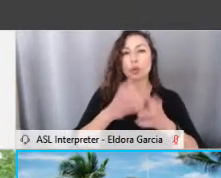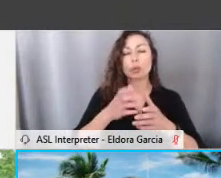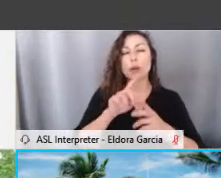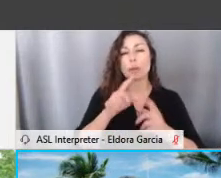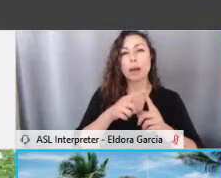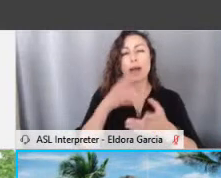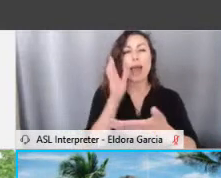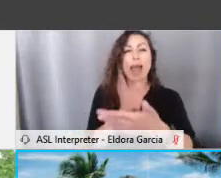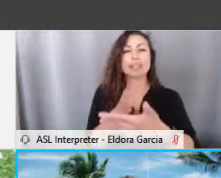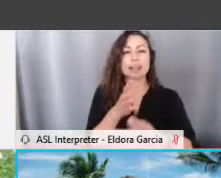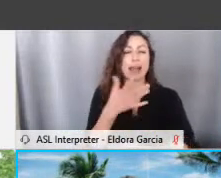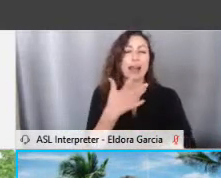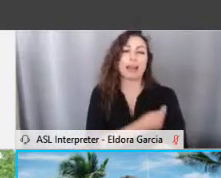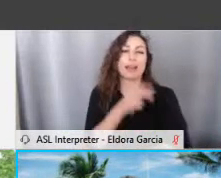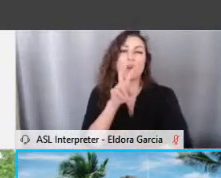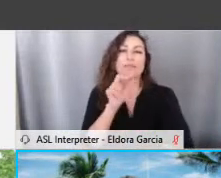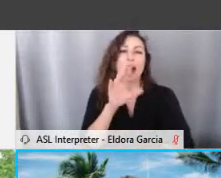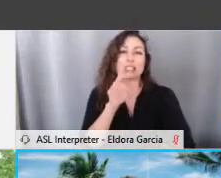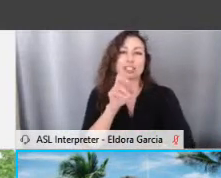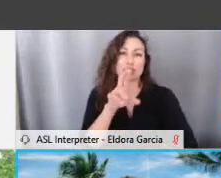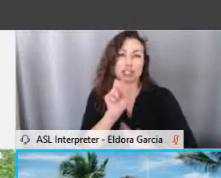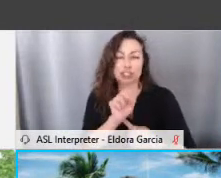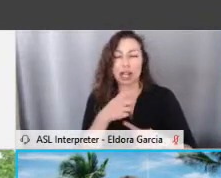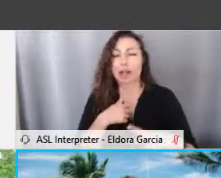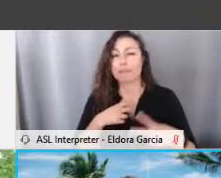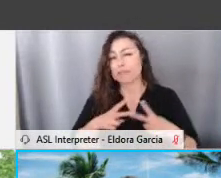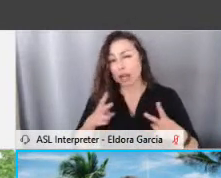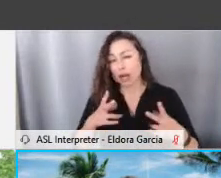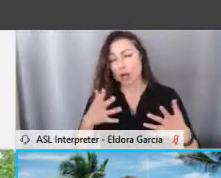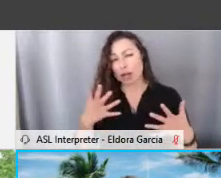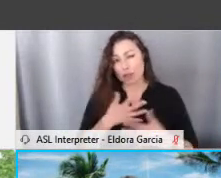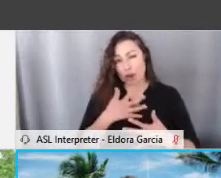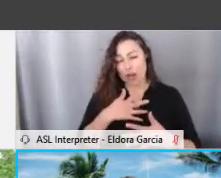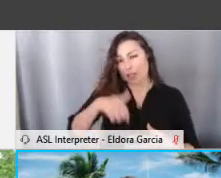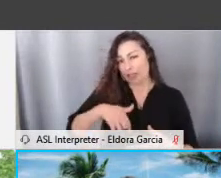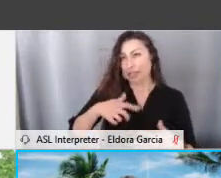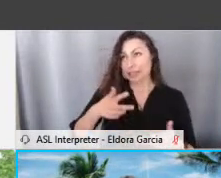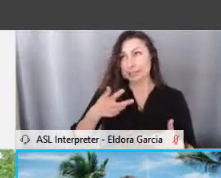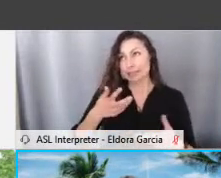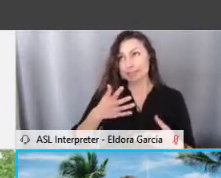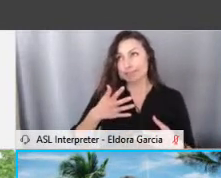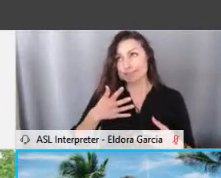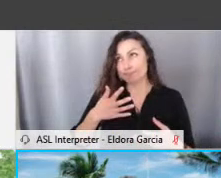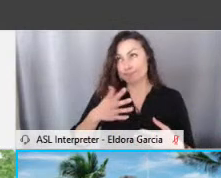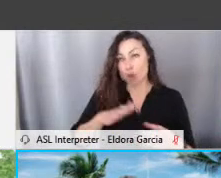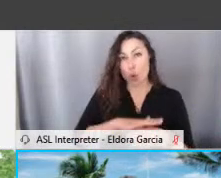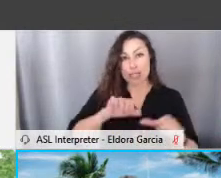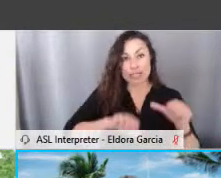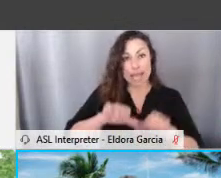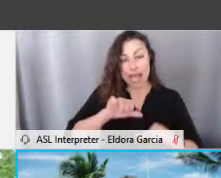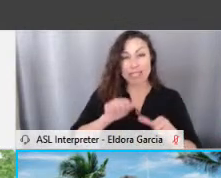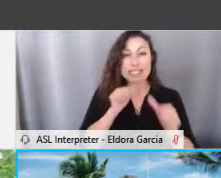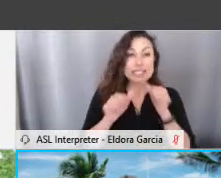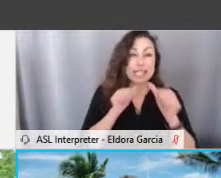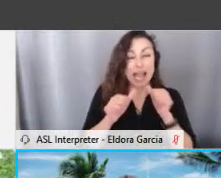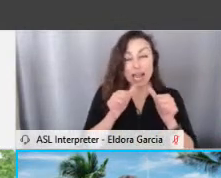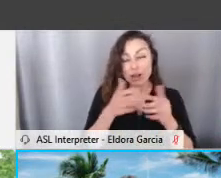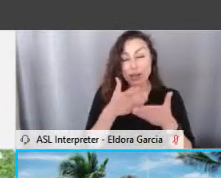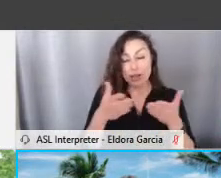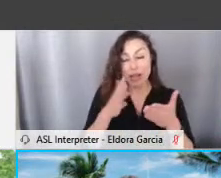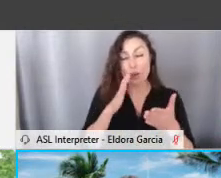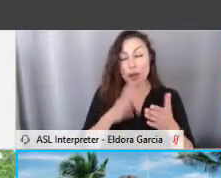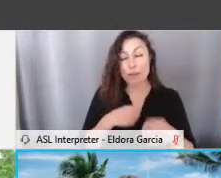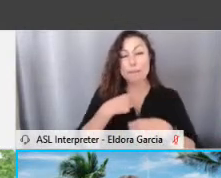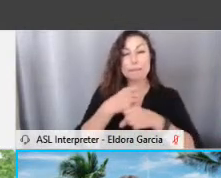anti-vaxxers. And I'm afraid, very, very afraid, that this whole science denier business is going